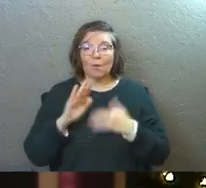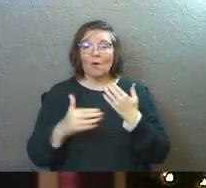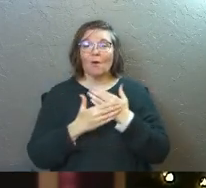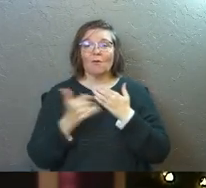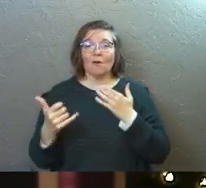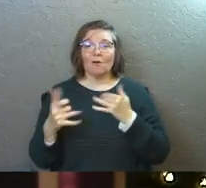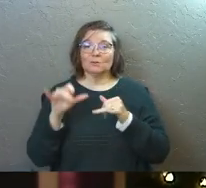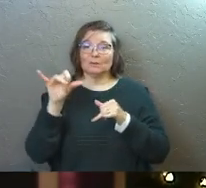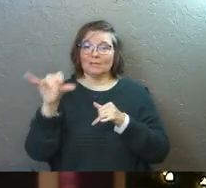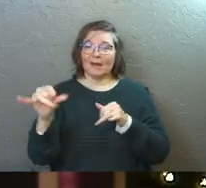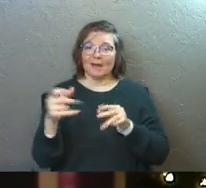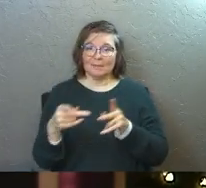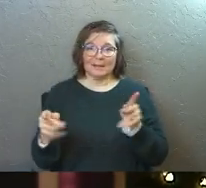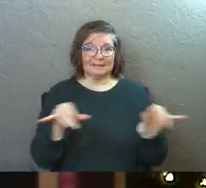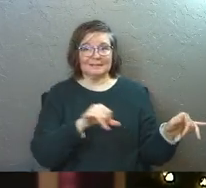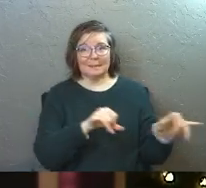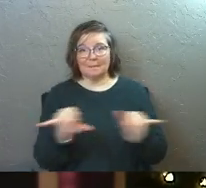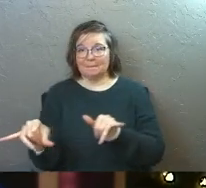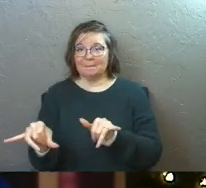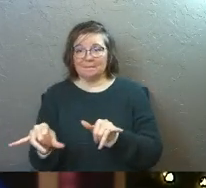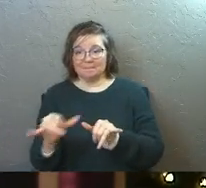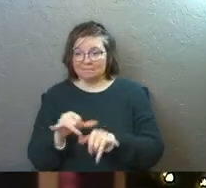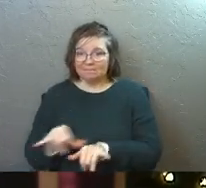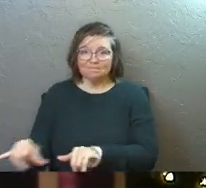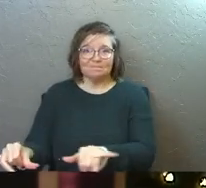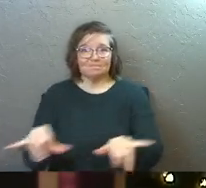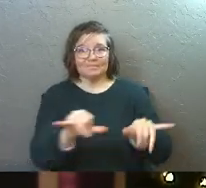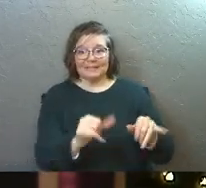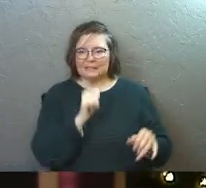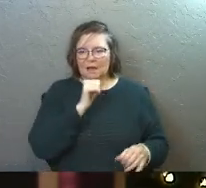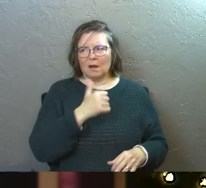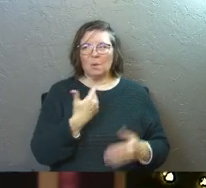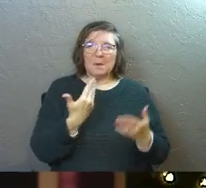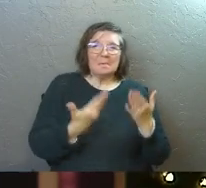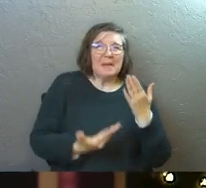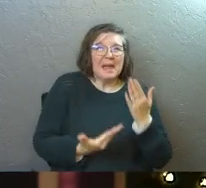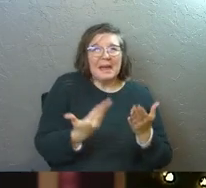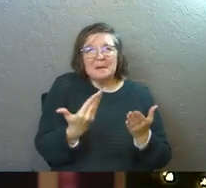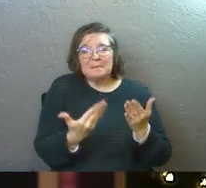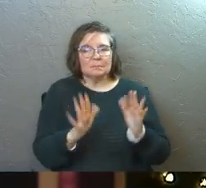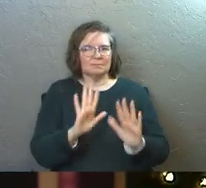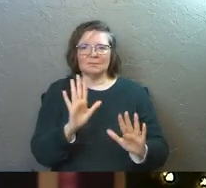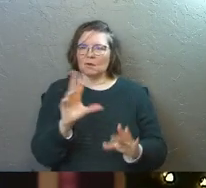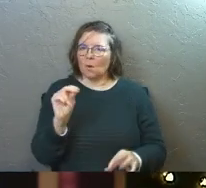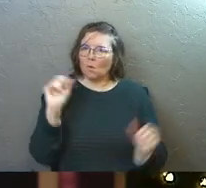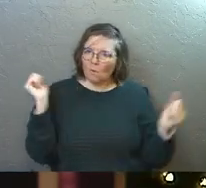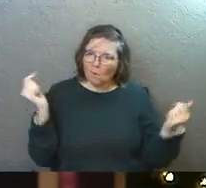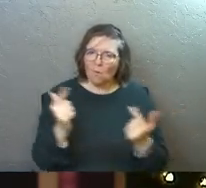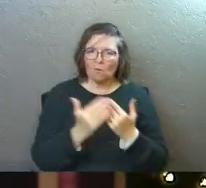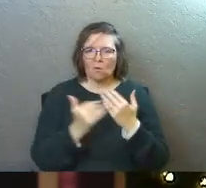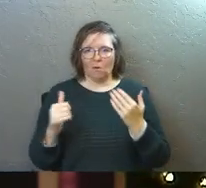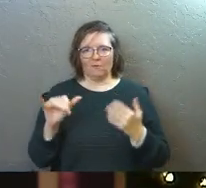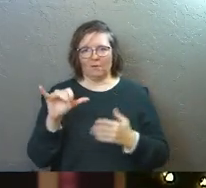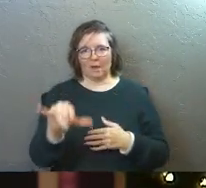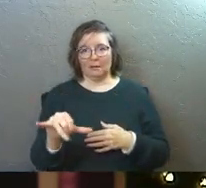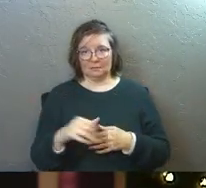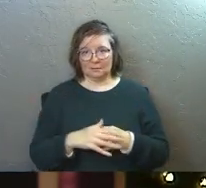to get to a place like that. Amen. Every single one of us. It's not just like, oh, maybe me, maybe then. No. We are all called to get to a place